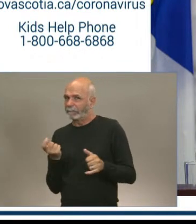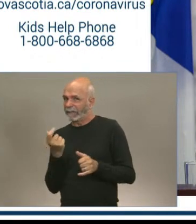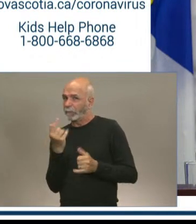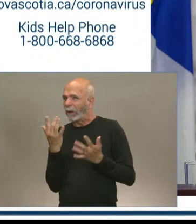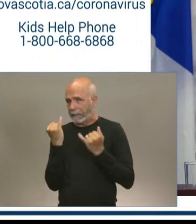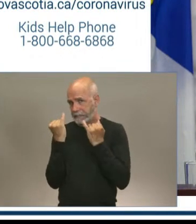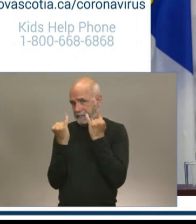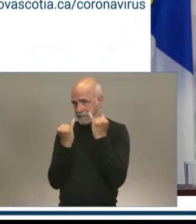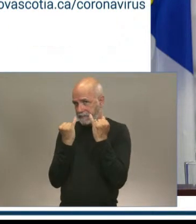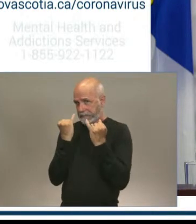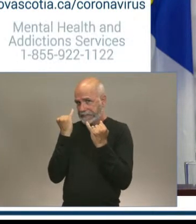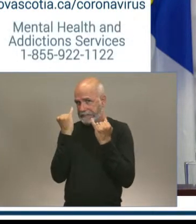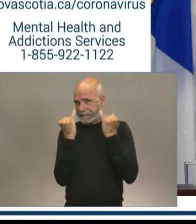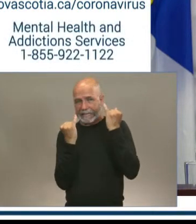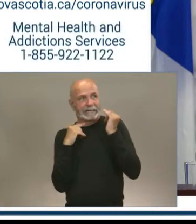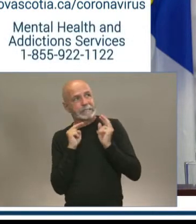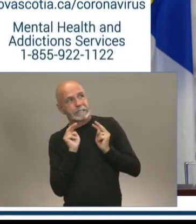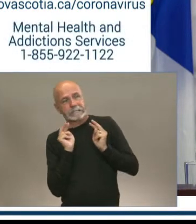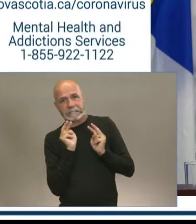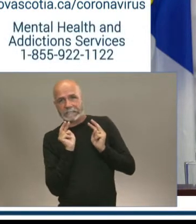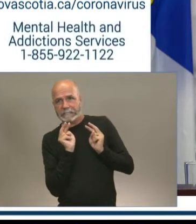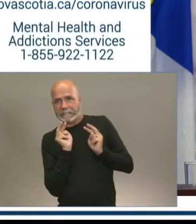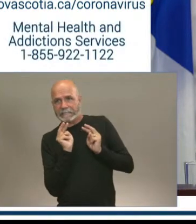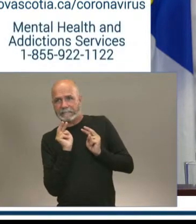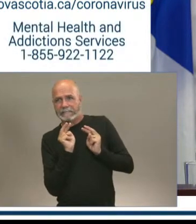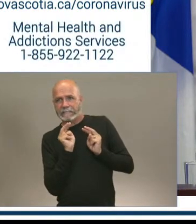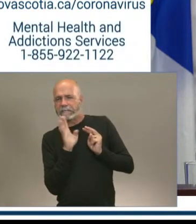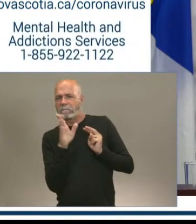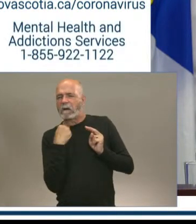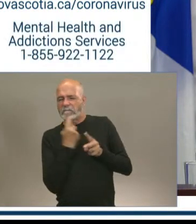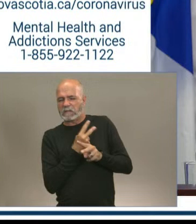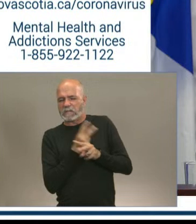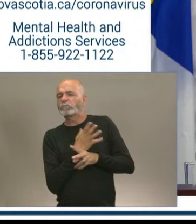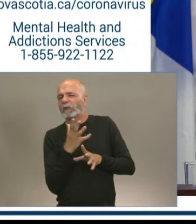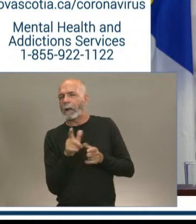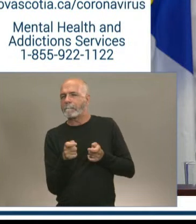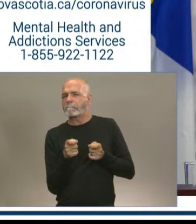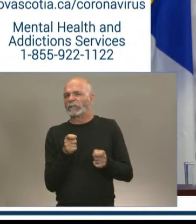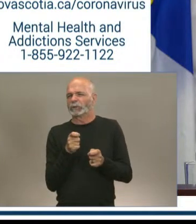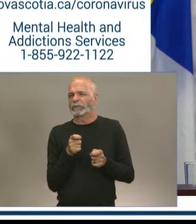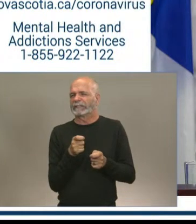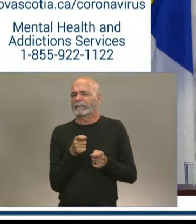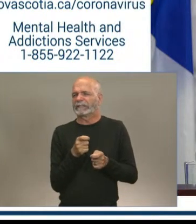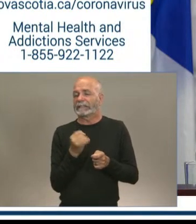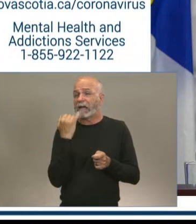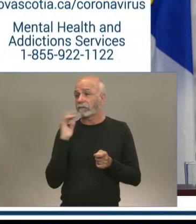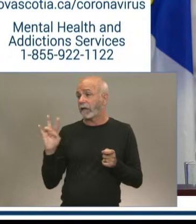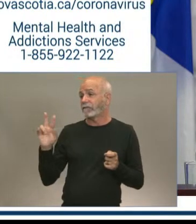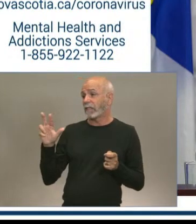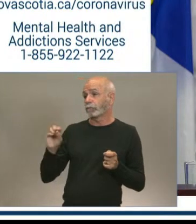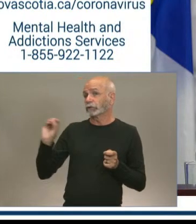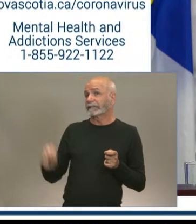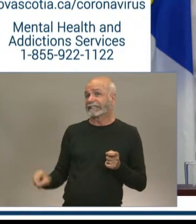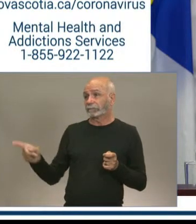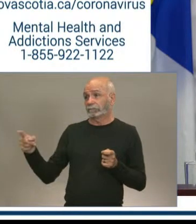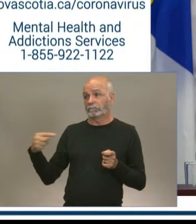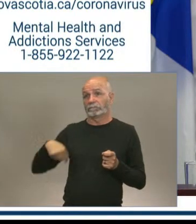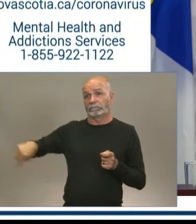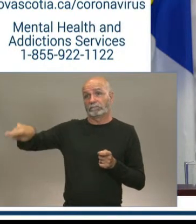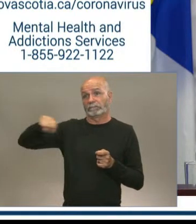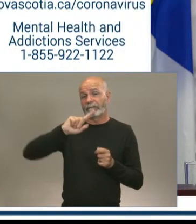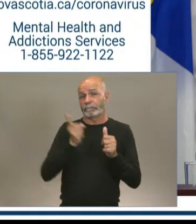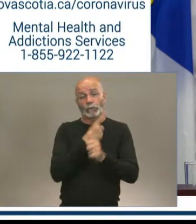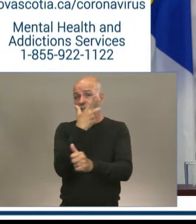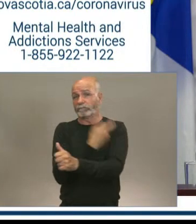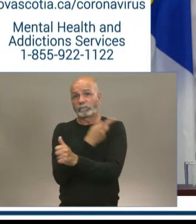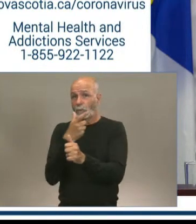is one that we believe we can manage. 73% of Nova Scotians have their first dose of vaccine, and second doses are well ahead of